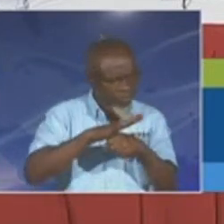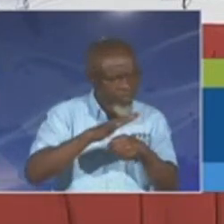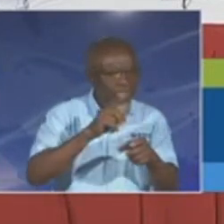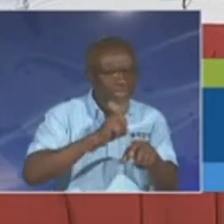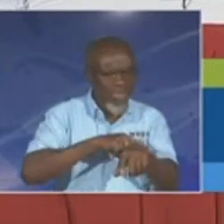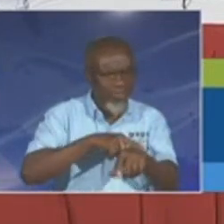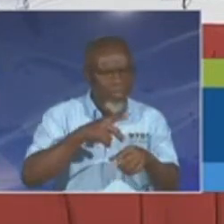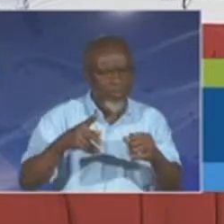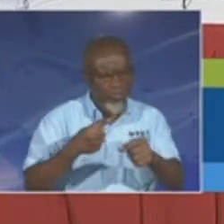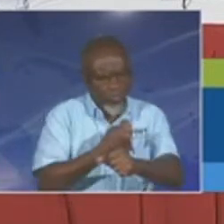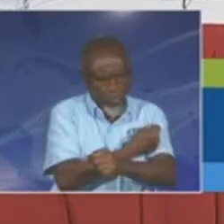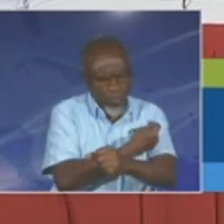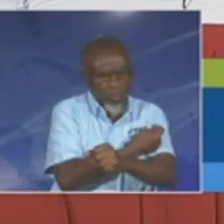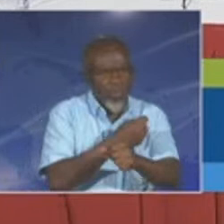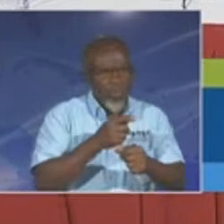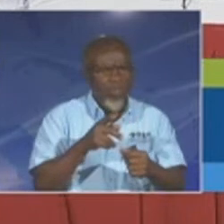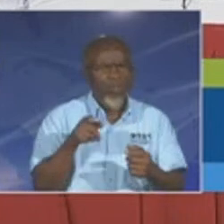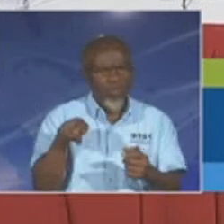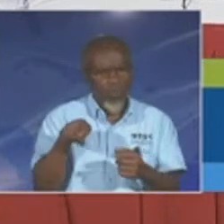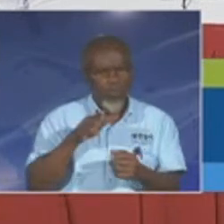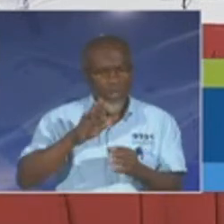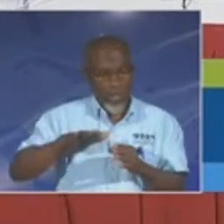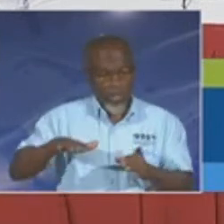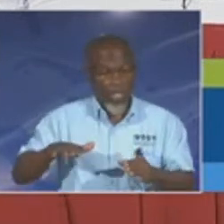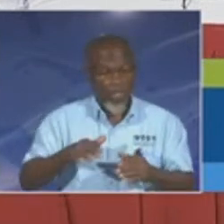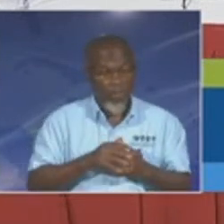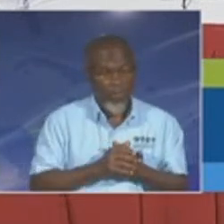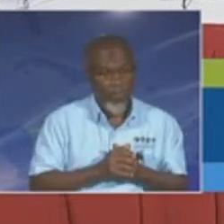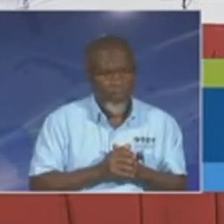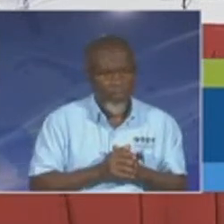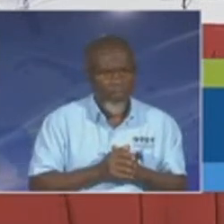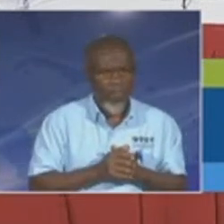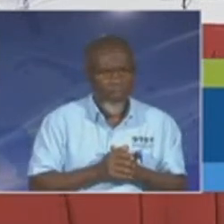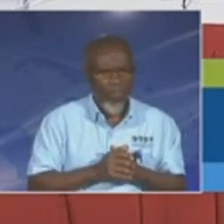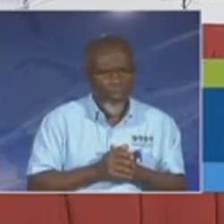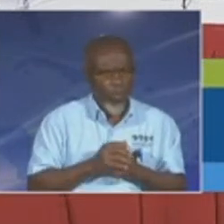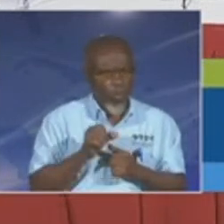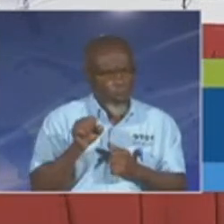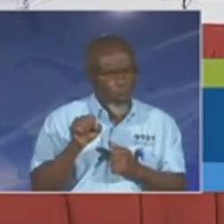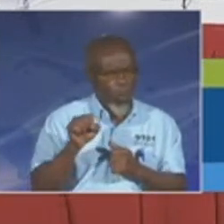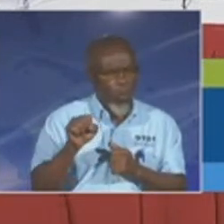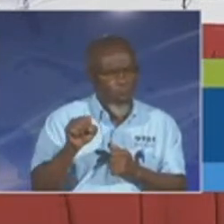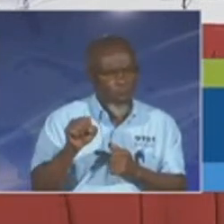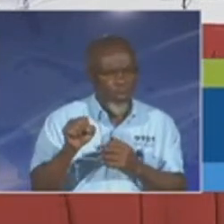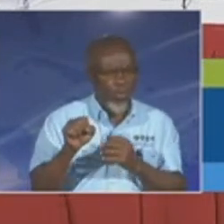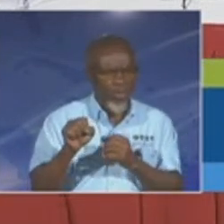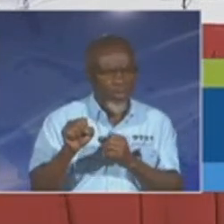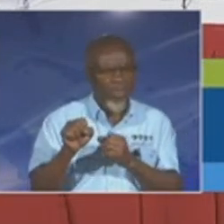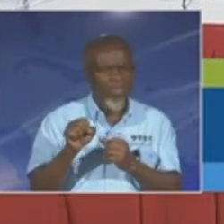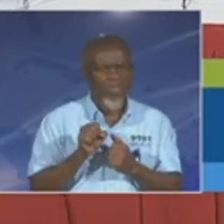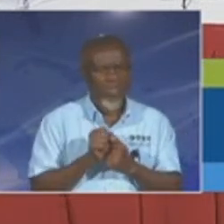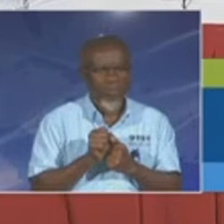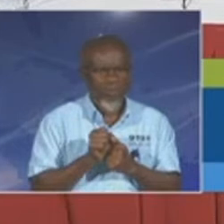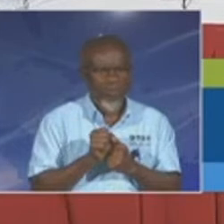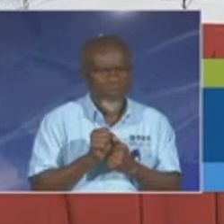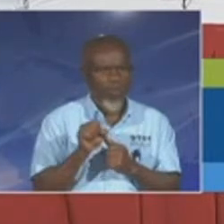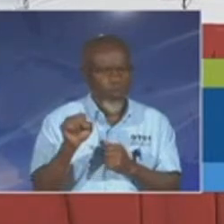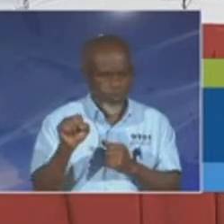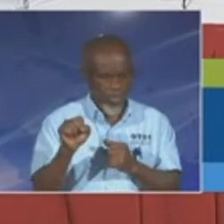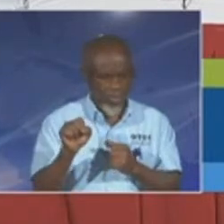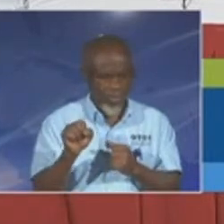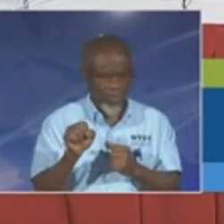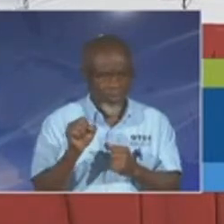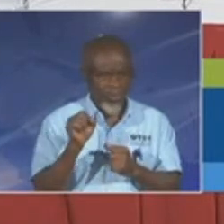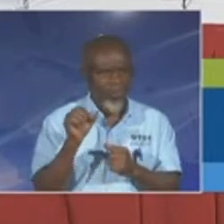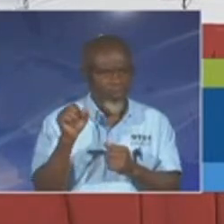eligible children? As a point of clarification, Dr. Parasram, So we'll take the two questions and then come back. Just hold that